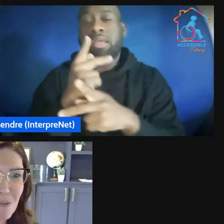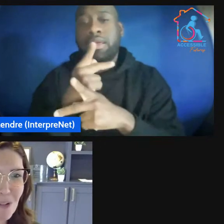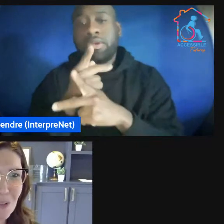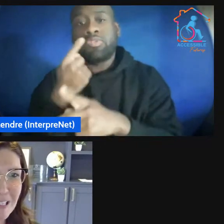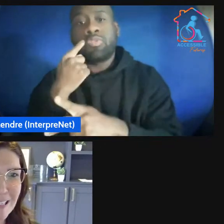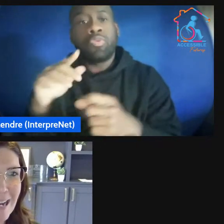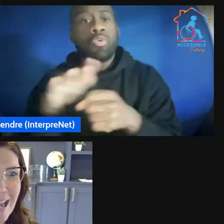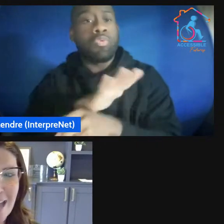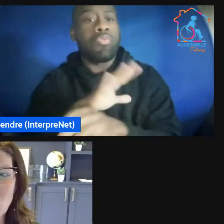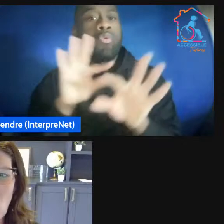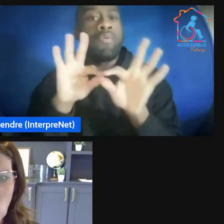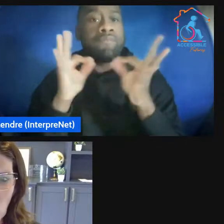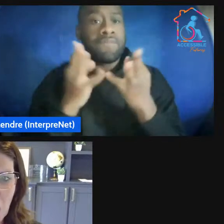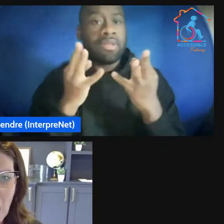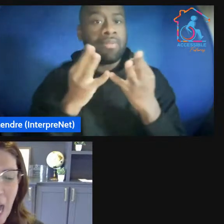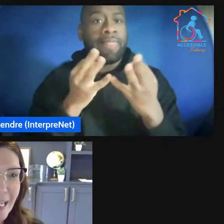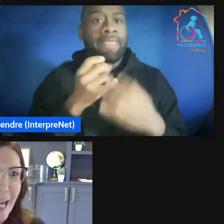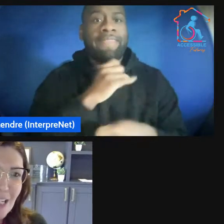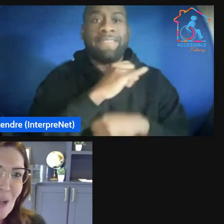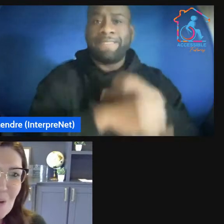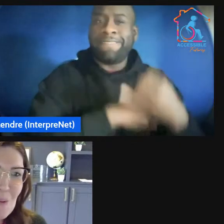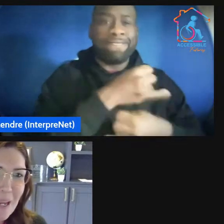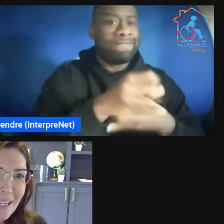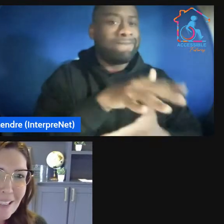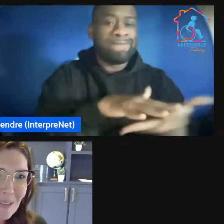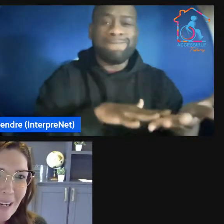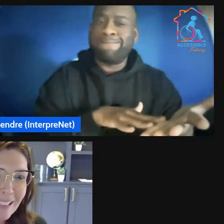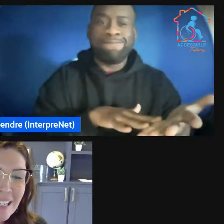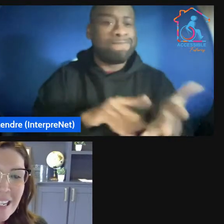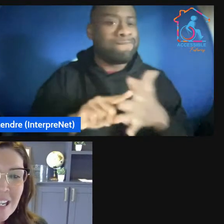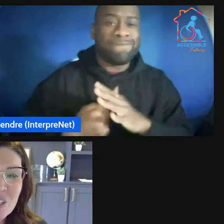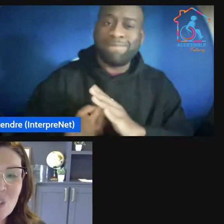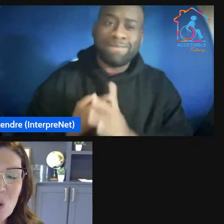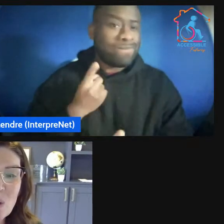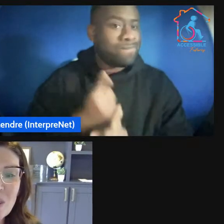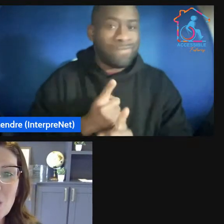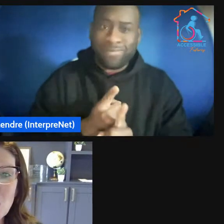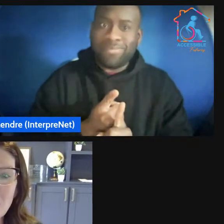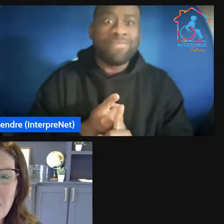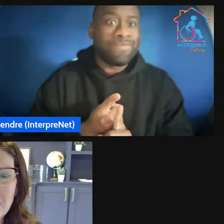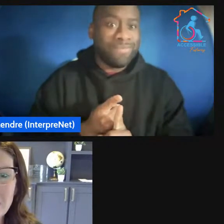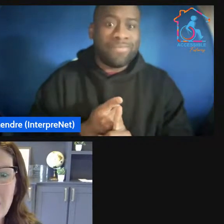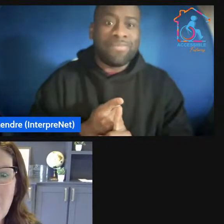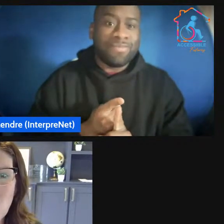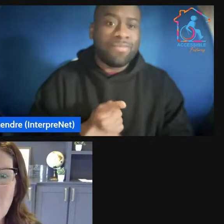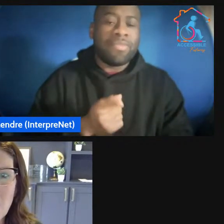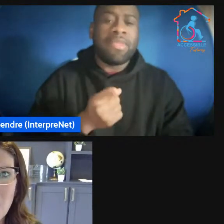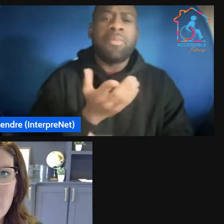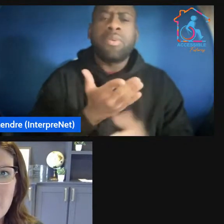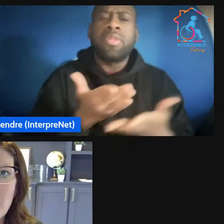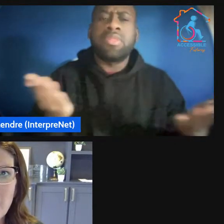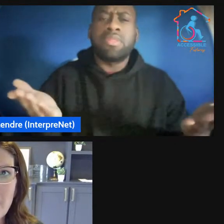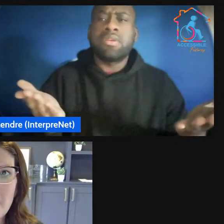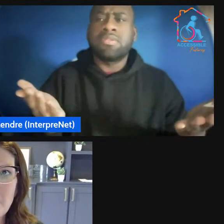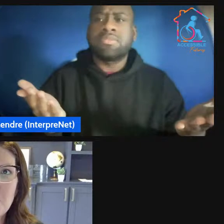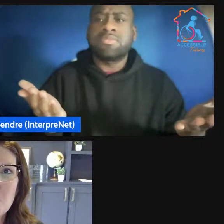isn't universal design at its core, I don't know what is, right? So there were things that were,